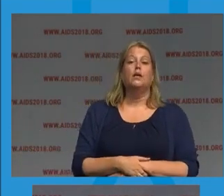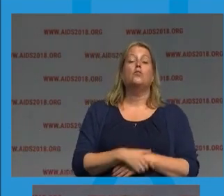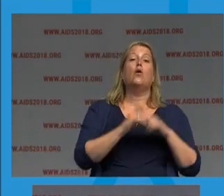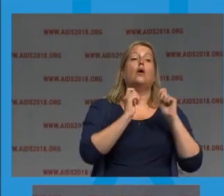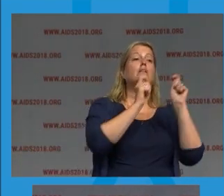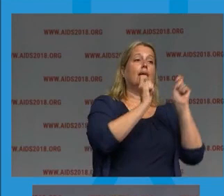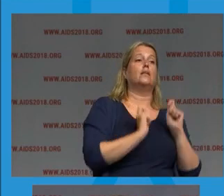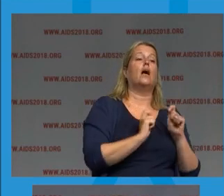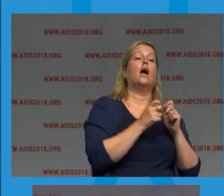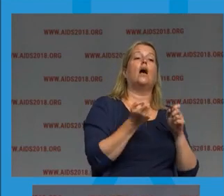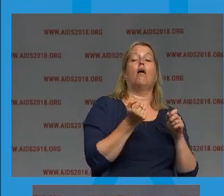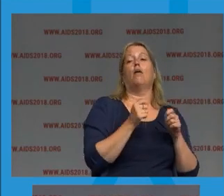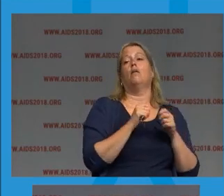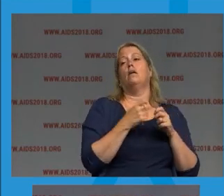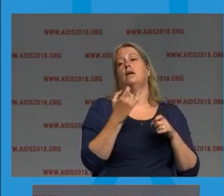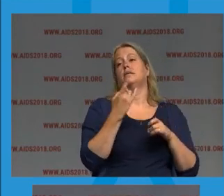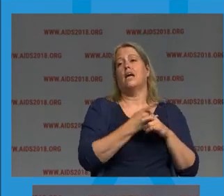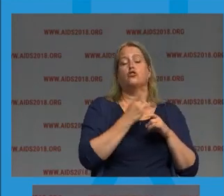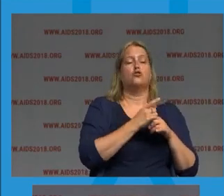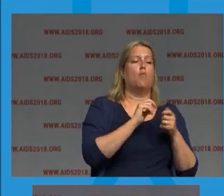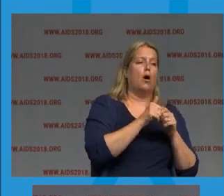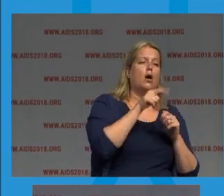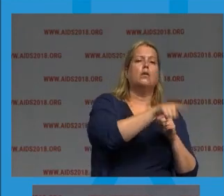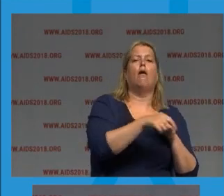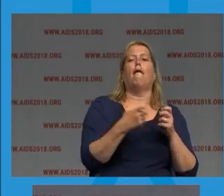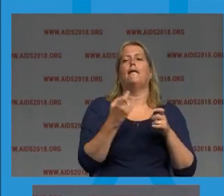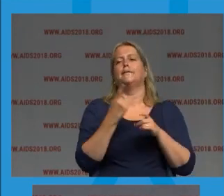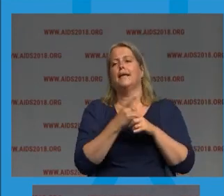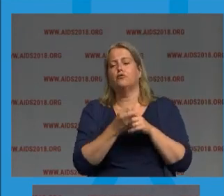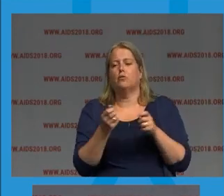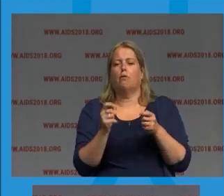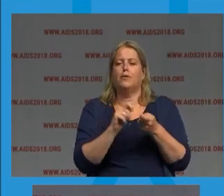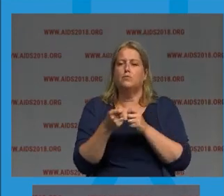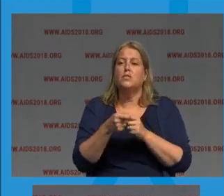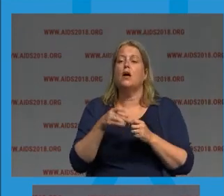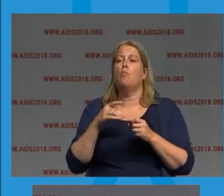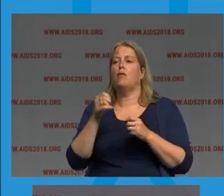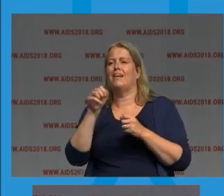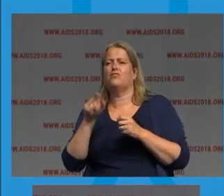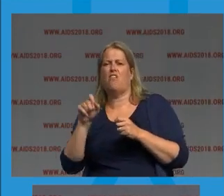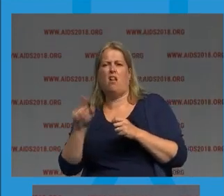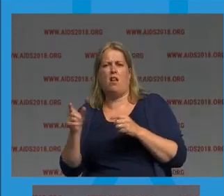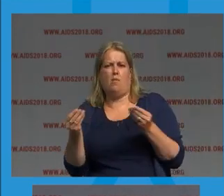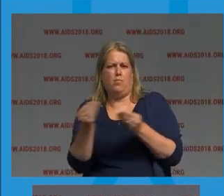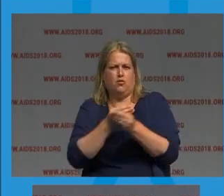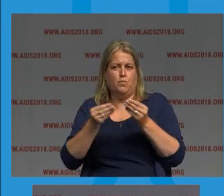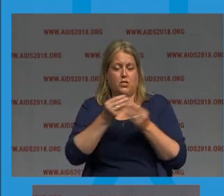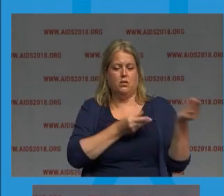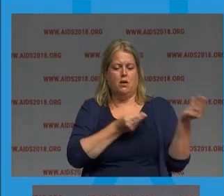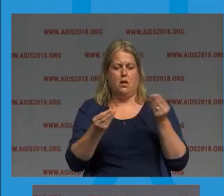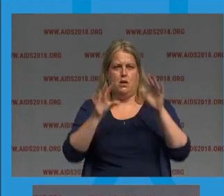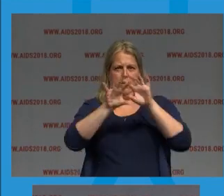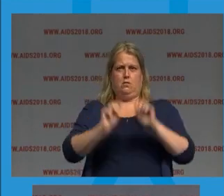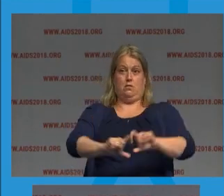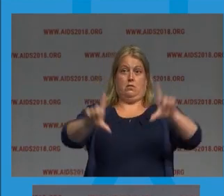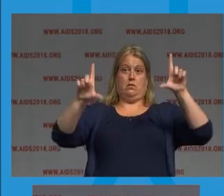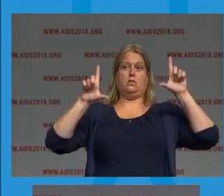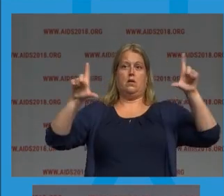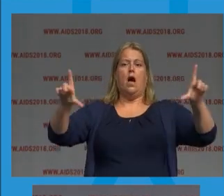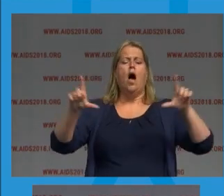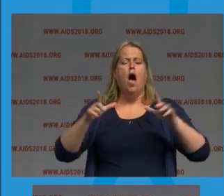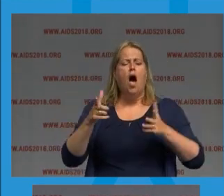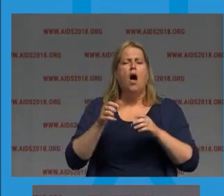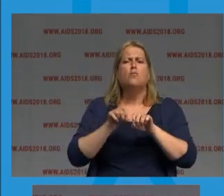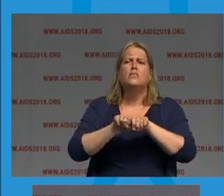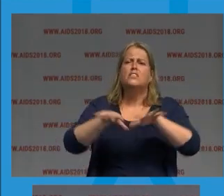from sexual partnerships and sexual transmission and parenteral transmission, one can start better estimating the distribution of